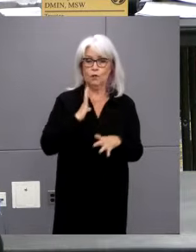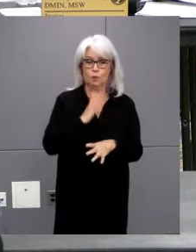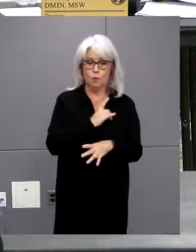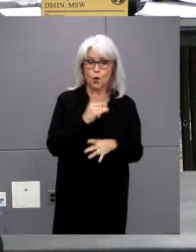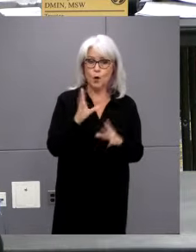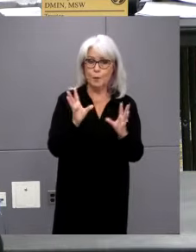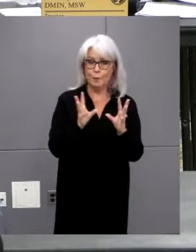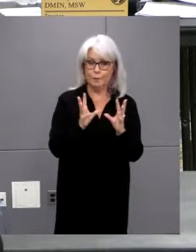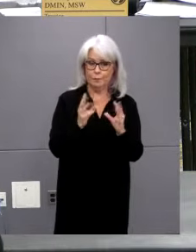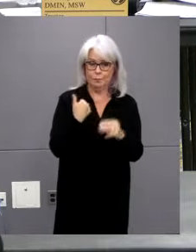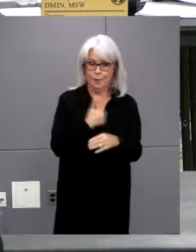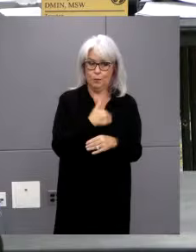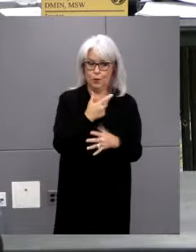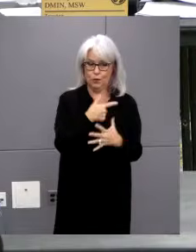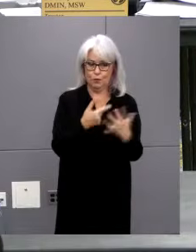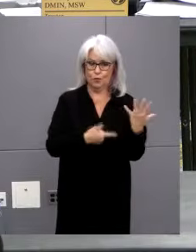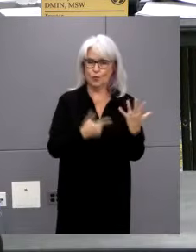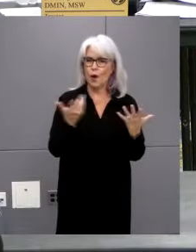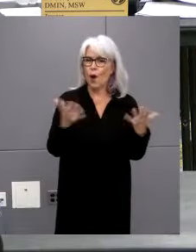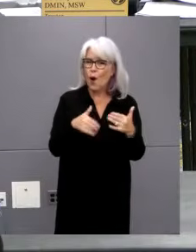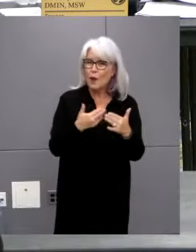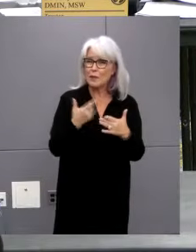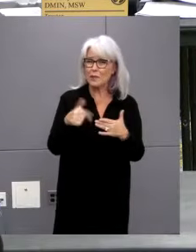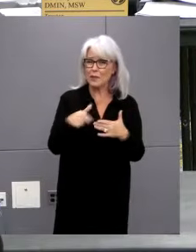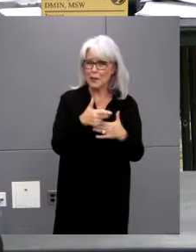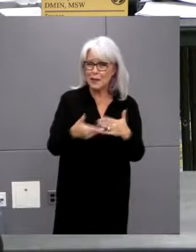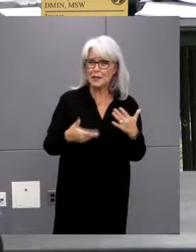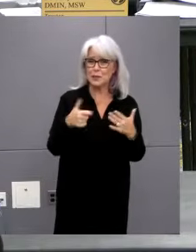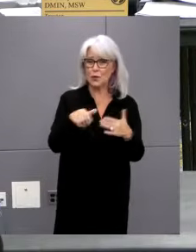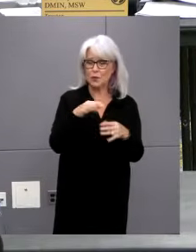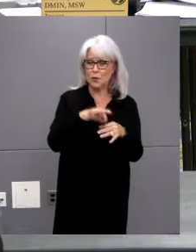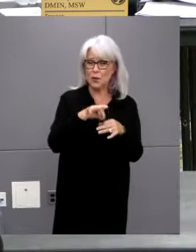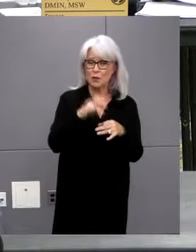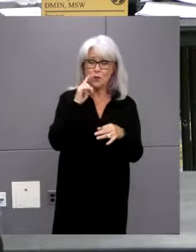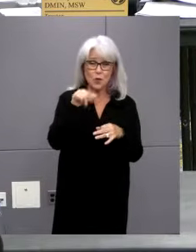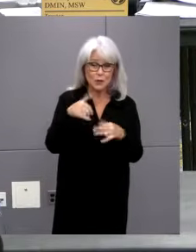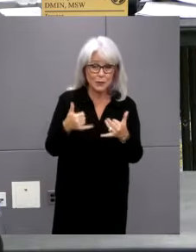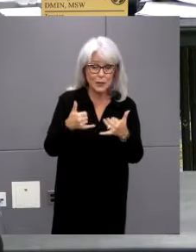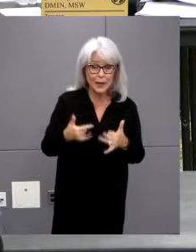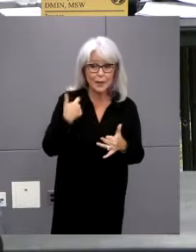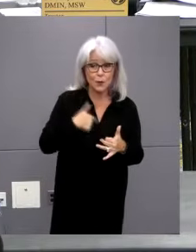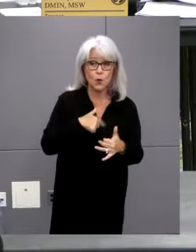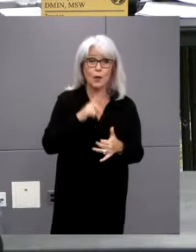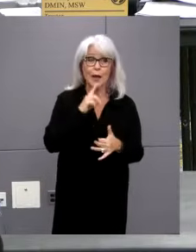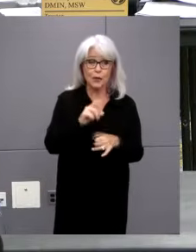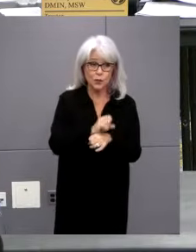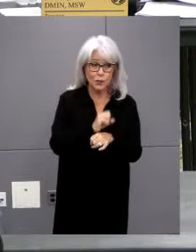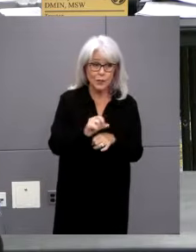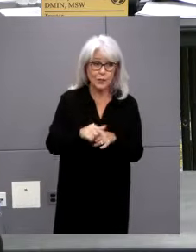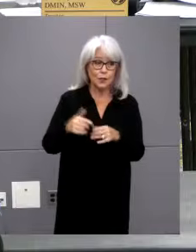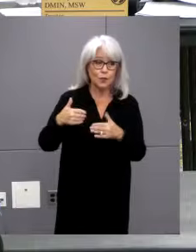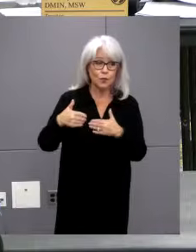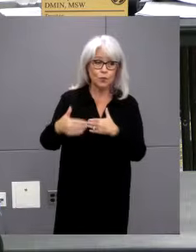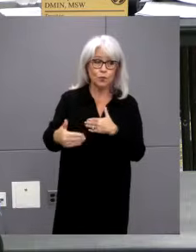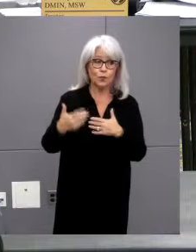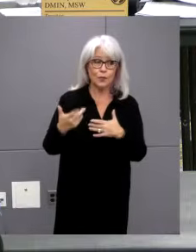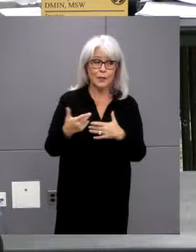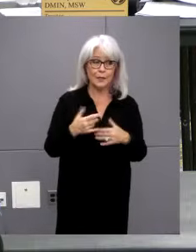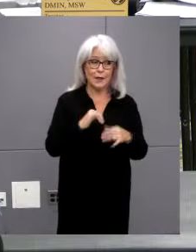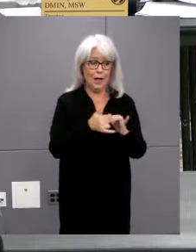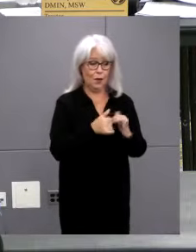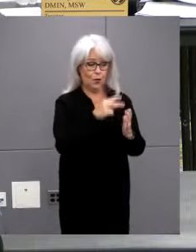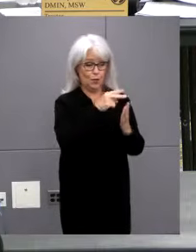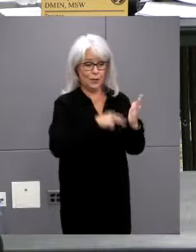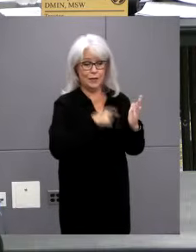all the things that we're voting on today, that we're going to actually do things in the way we're voting on and how it reads in